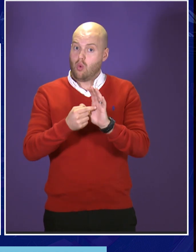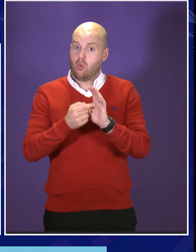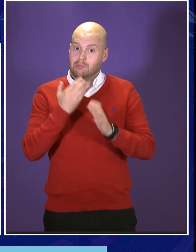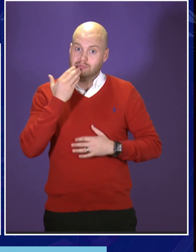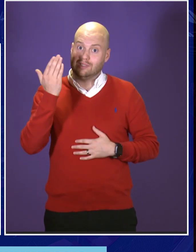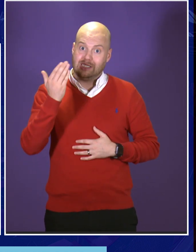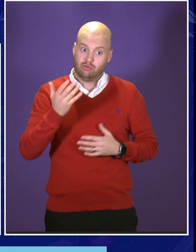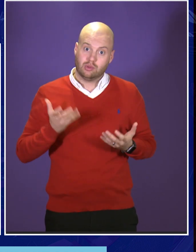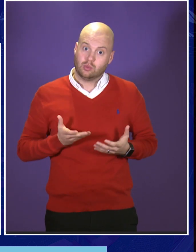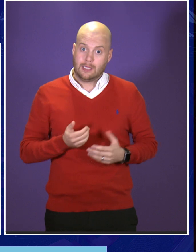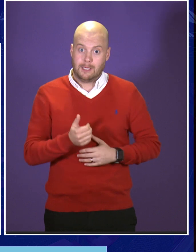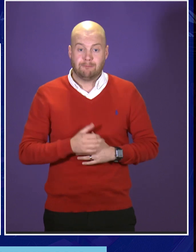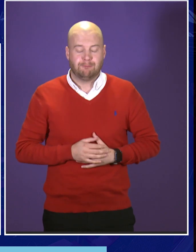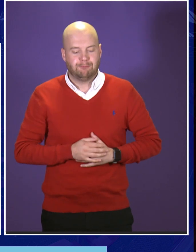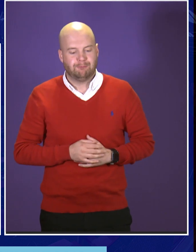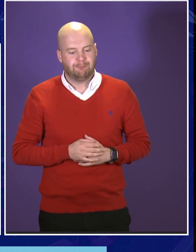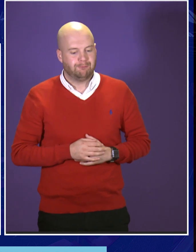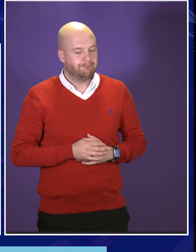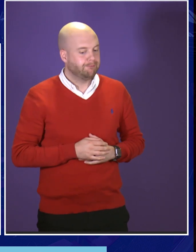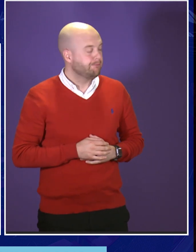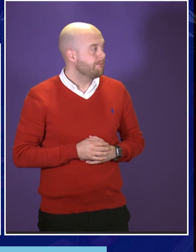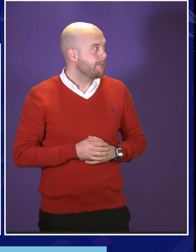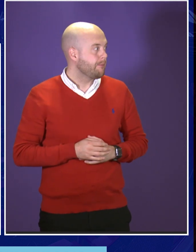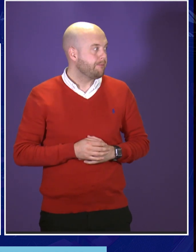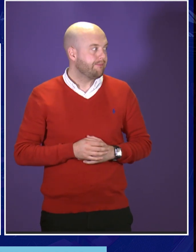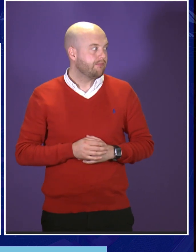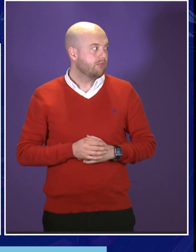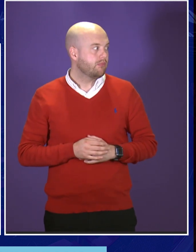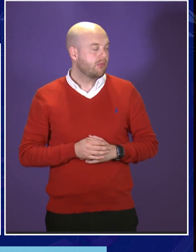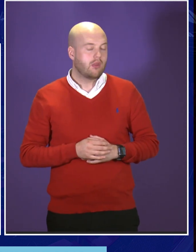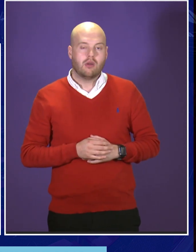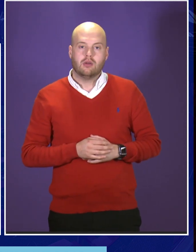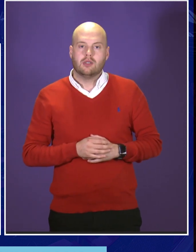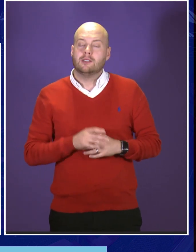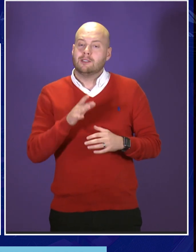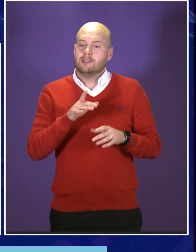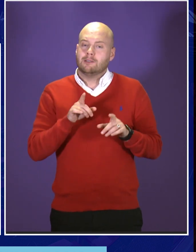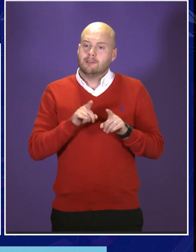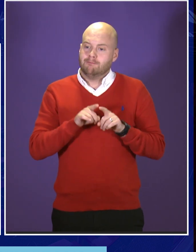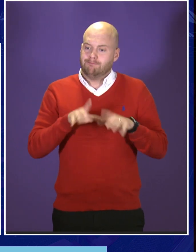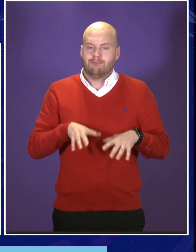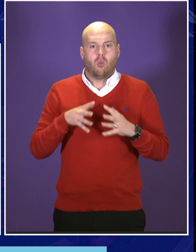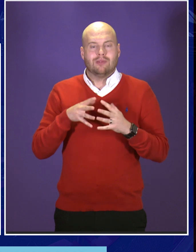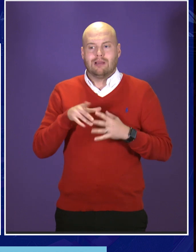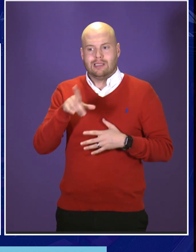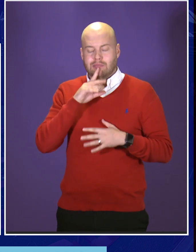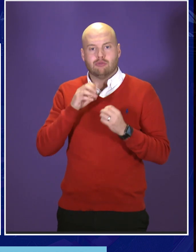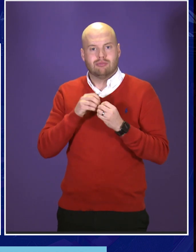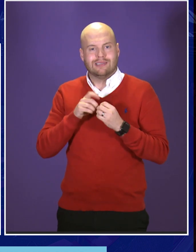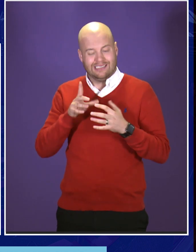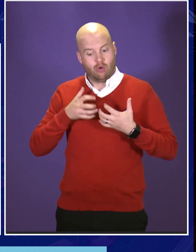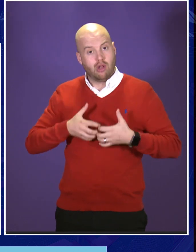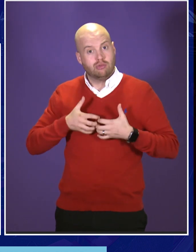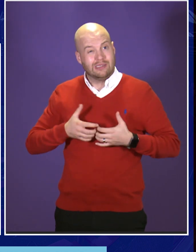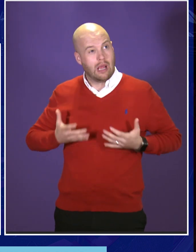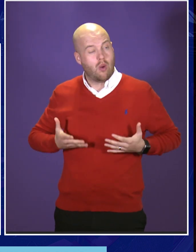today. So, let me preface by saying, as Wesley mentioned, technology now is important,